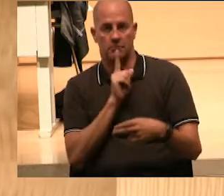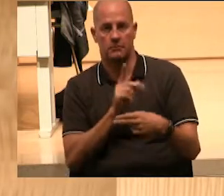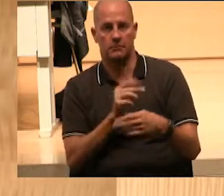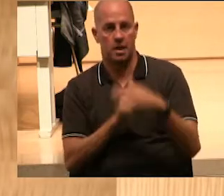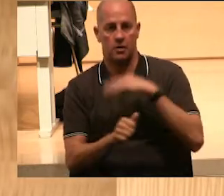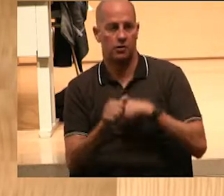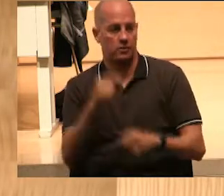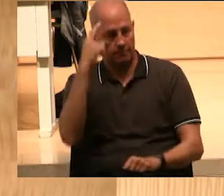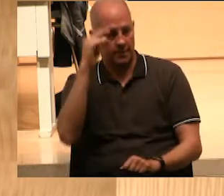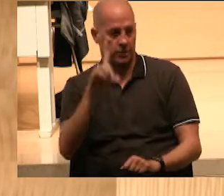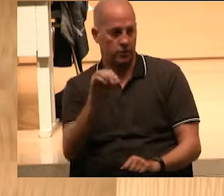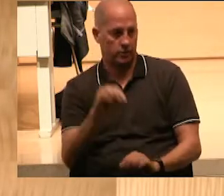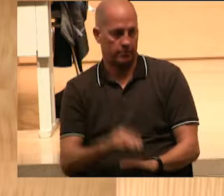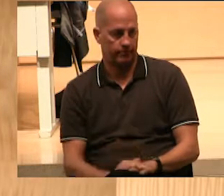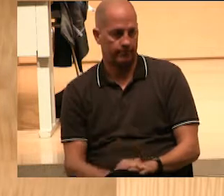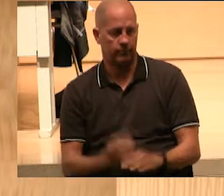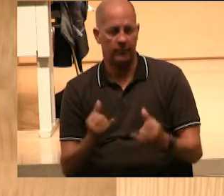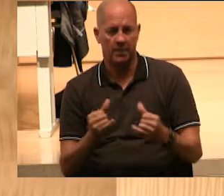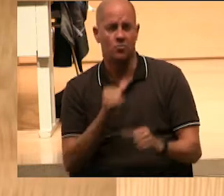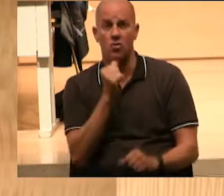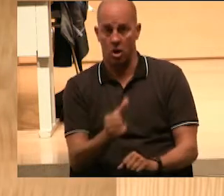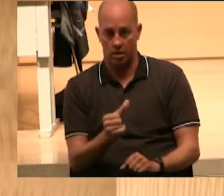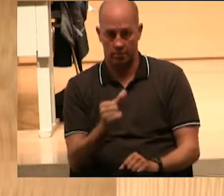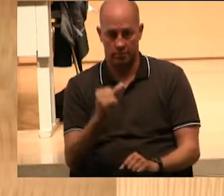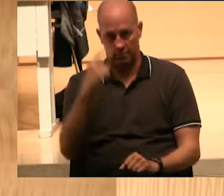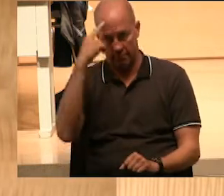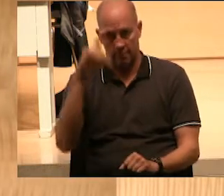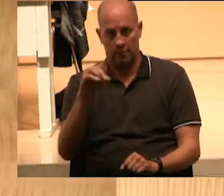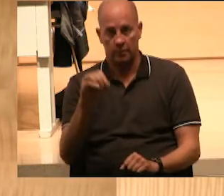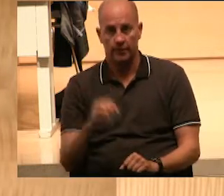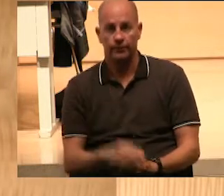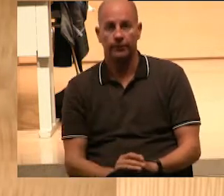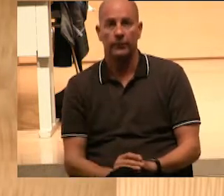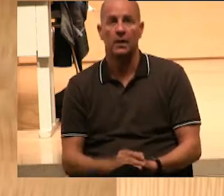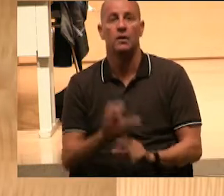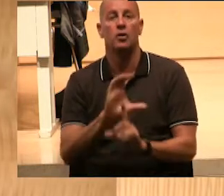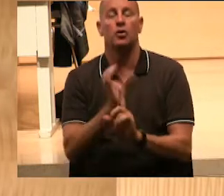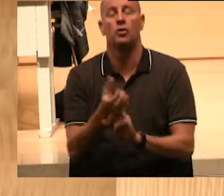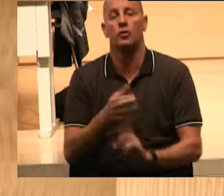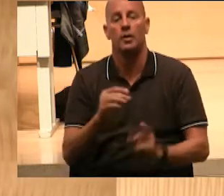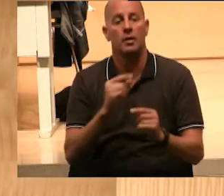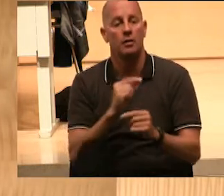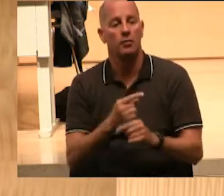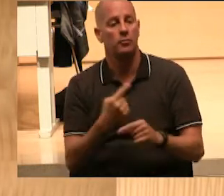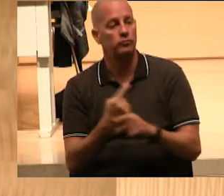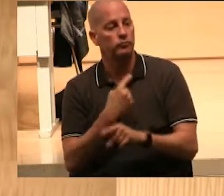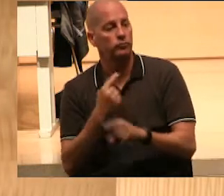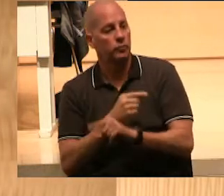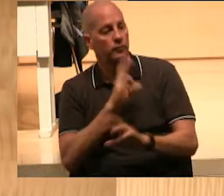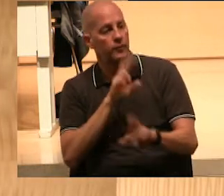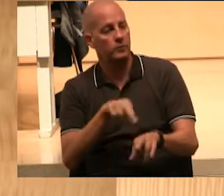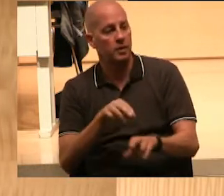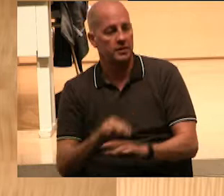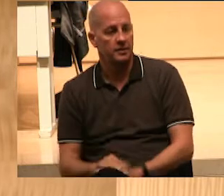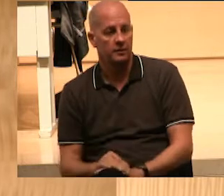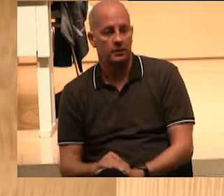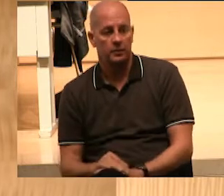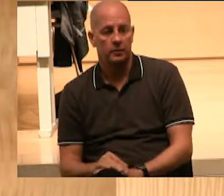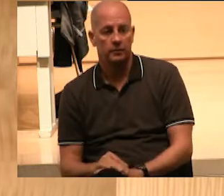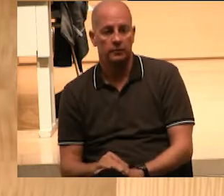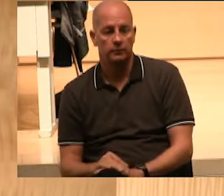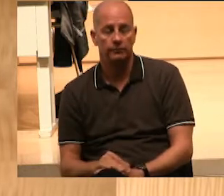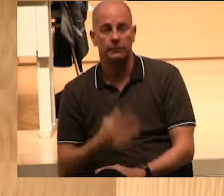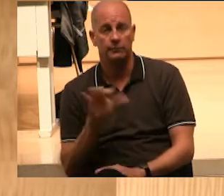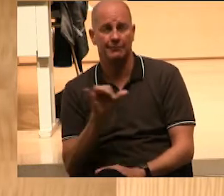So what's not a mental disorder? Expected or culturally approved responses to common stressors or losses. So for example,